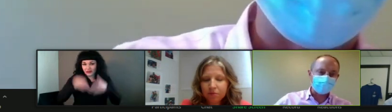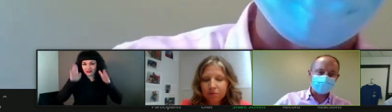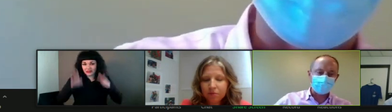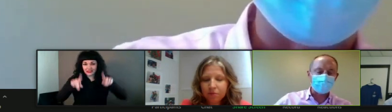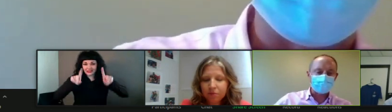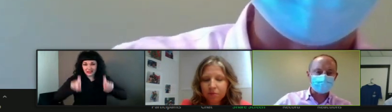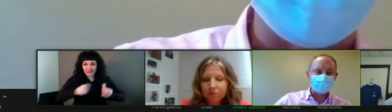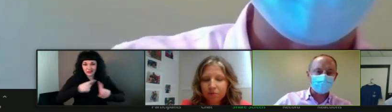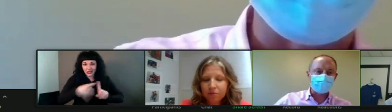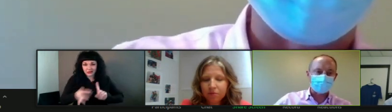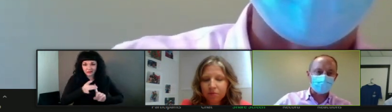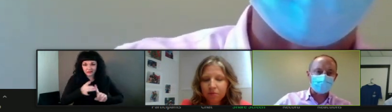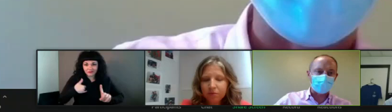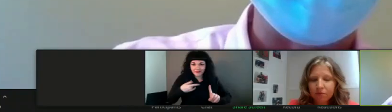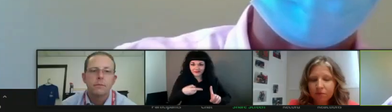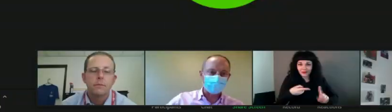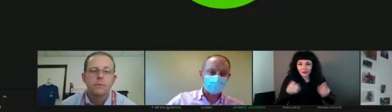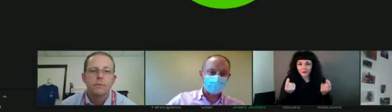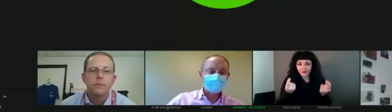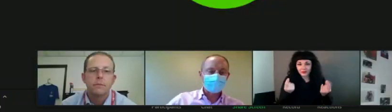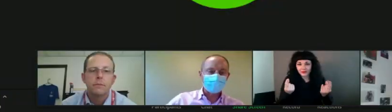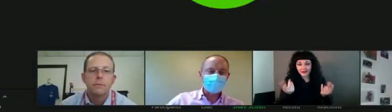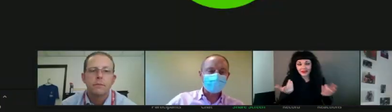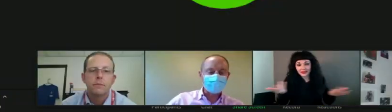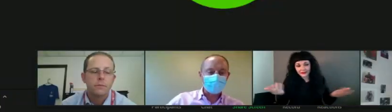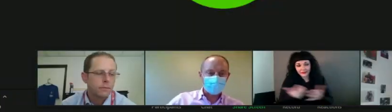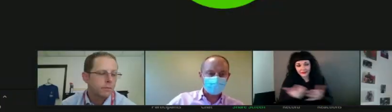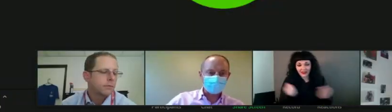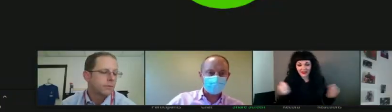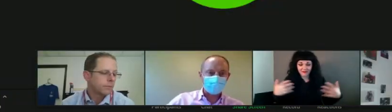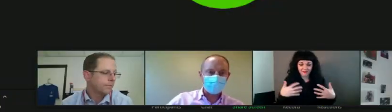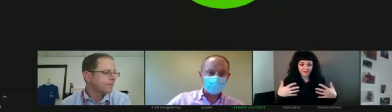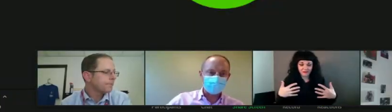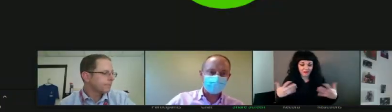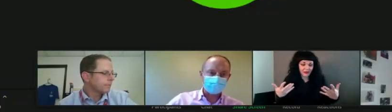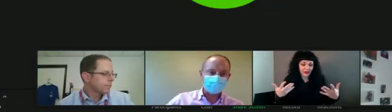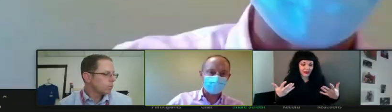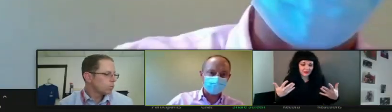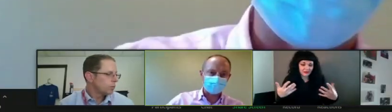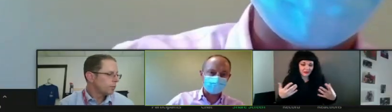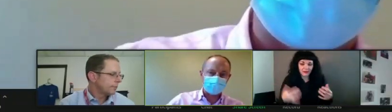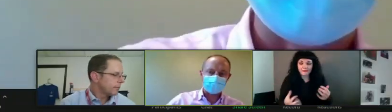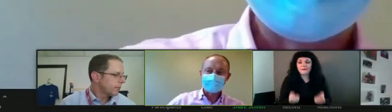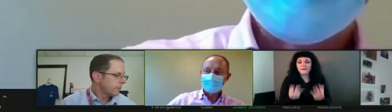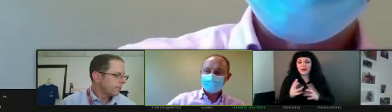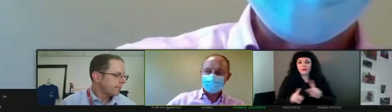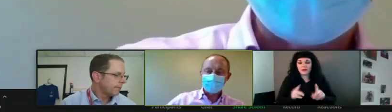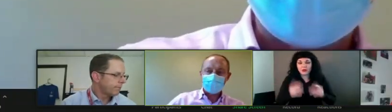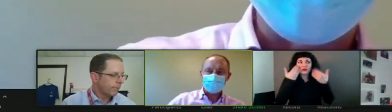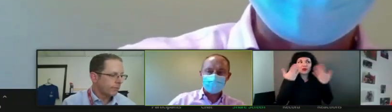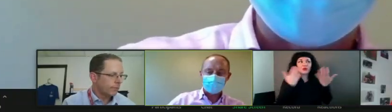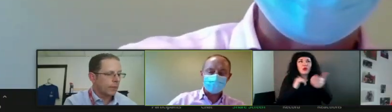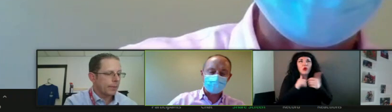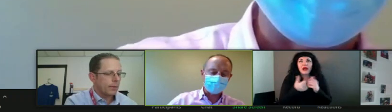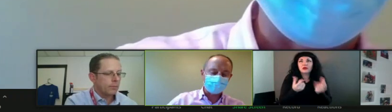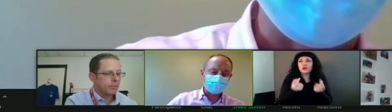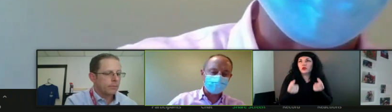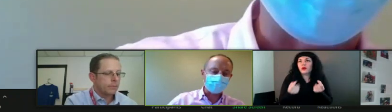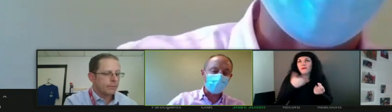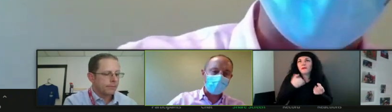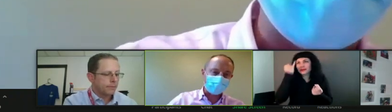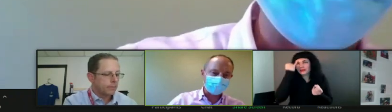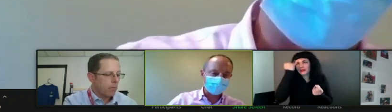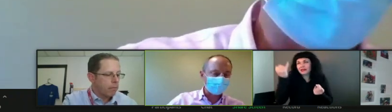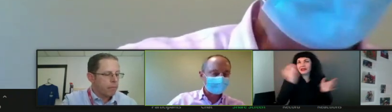the fear is nobody really knows the right way to do it. I think that would also help out in certain districts, that if they had a plan in place to